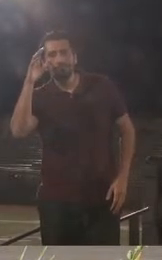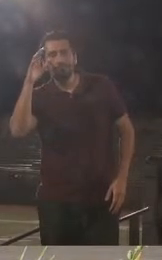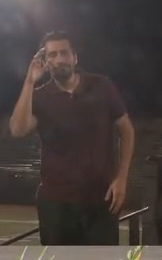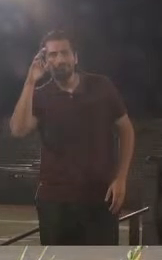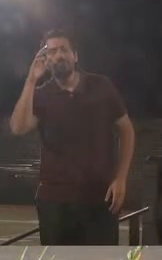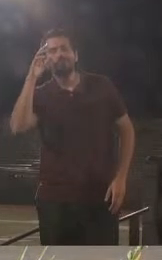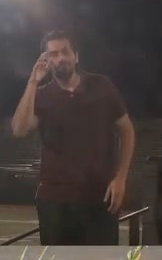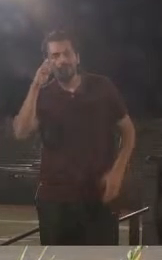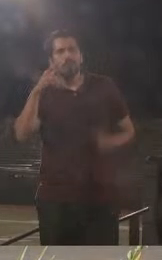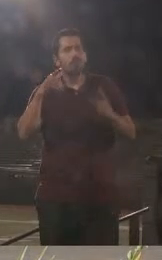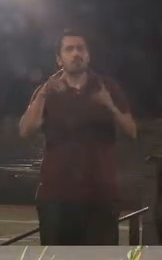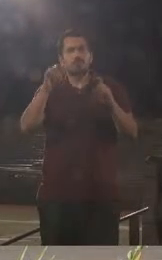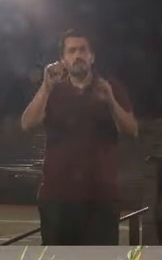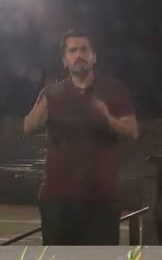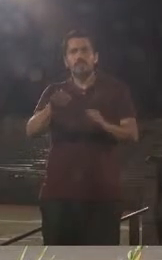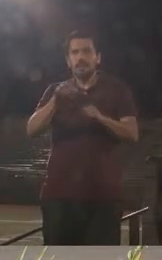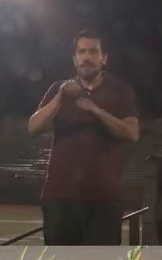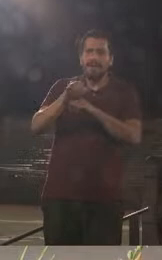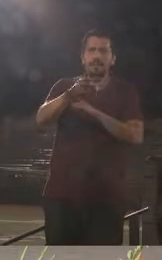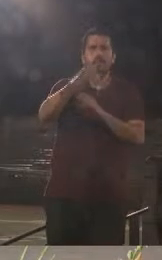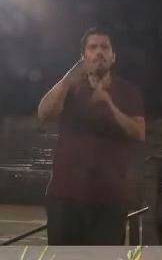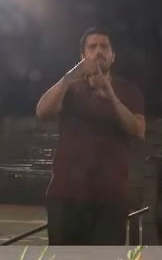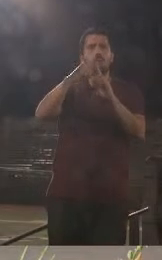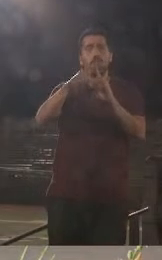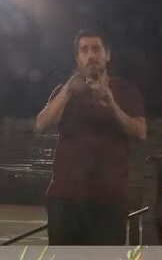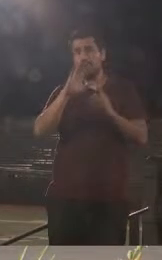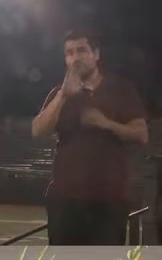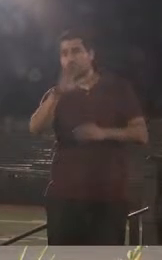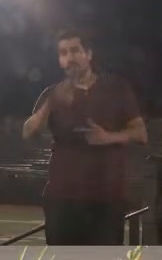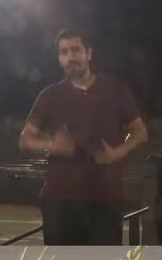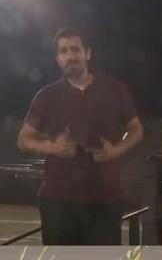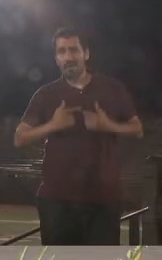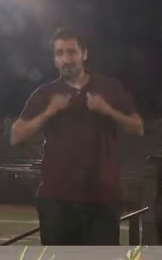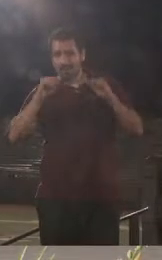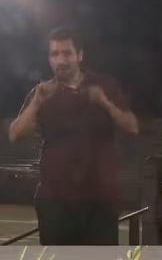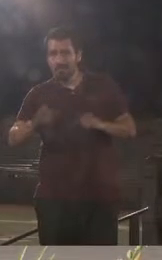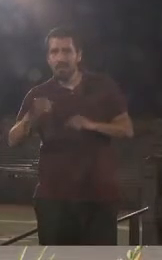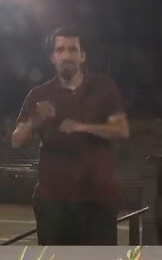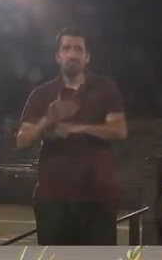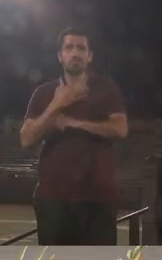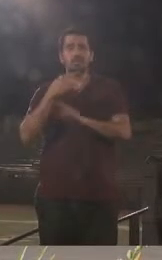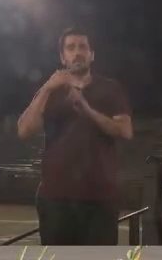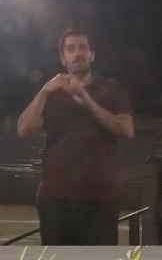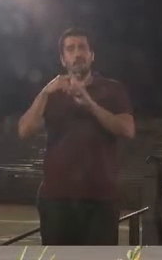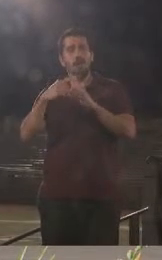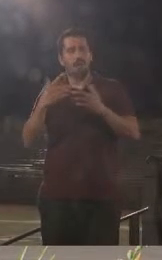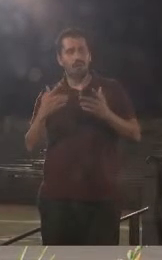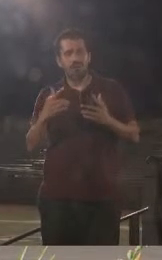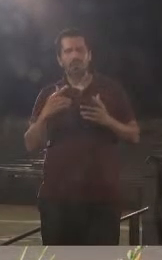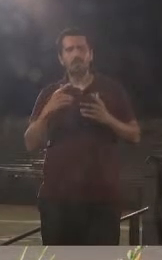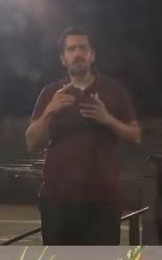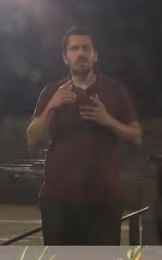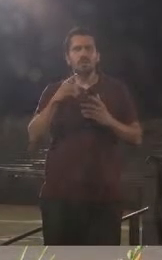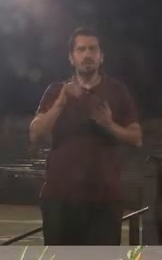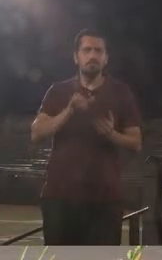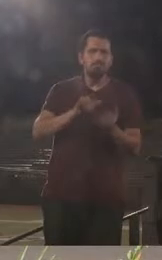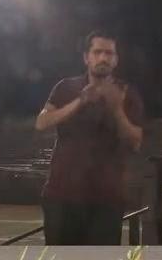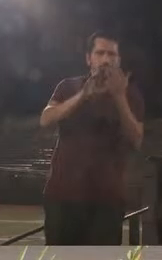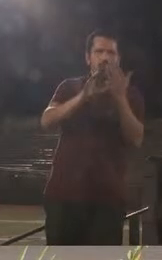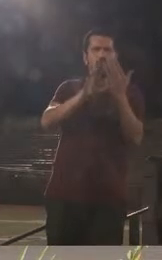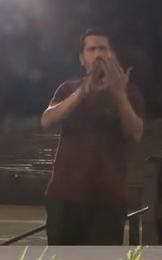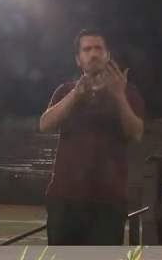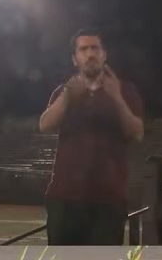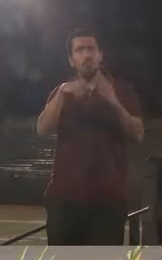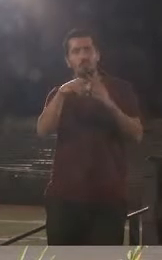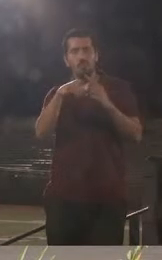difference in someone's life, and even your own. Reach out to your peers in person and in face, and face-to-face